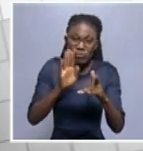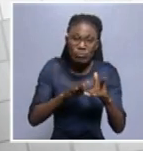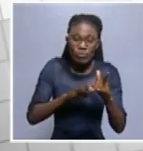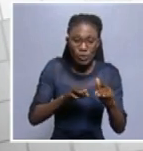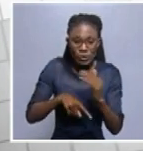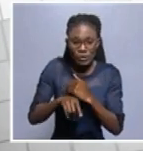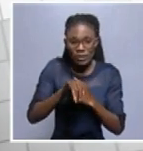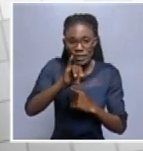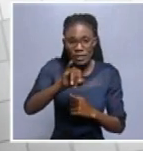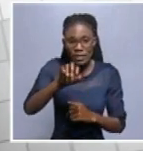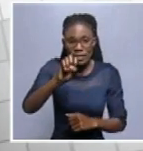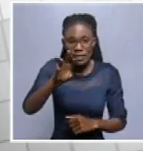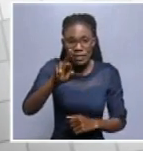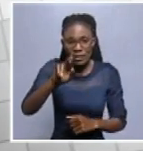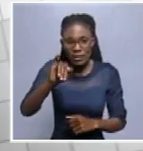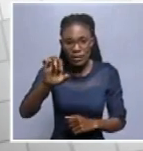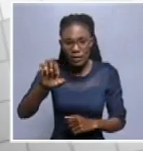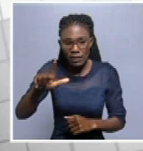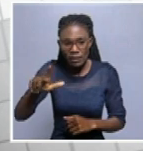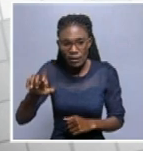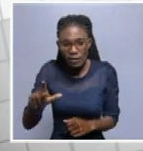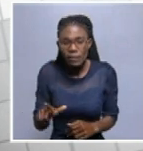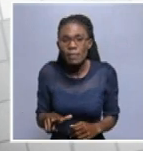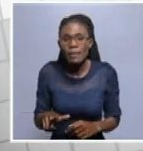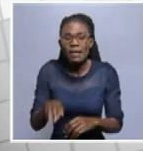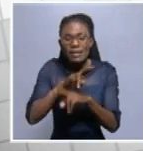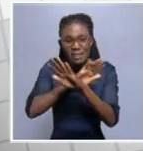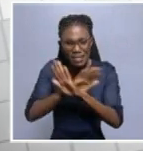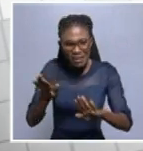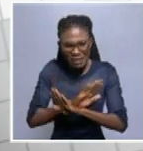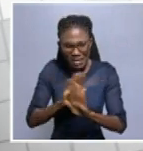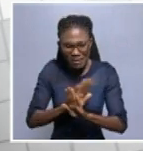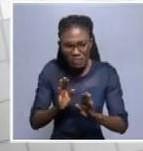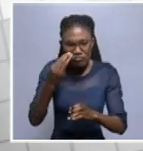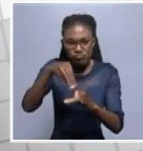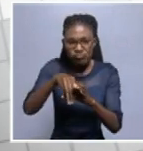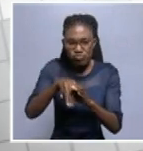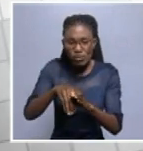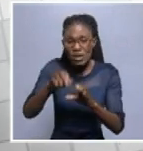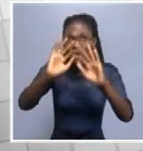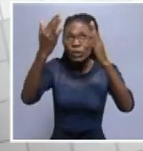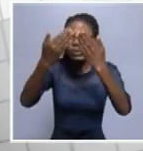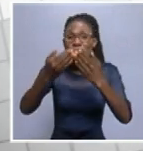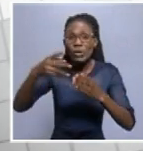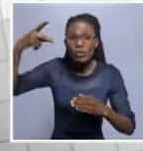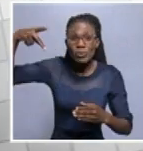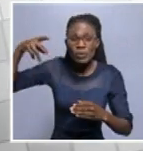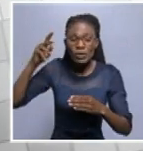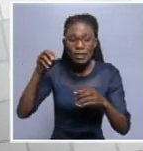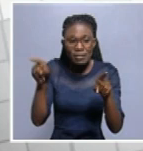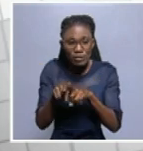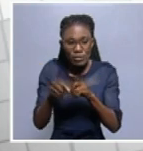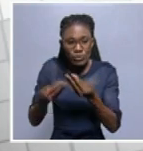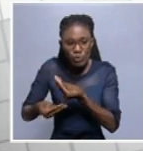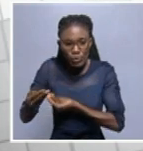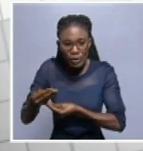the observer status to the African Union is important for geopolitical as well as economic reasons. And we